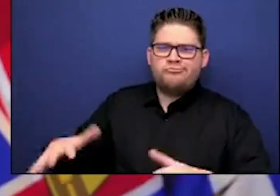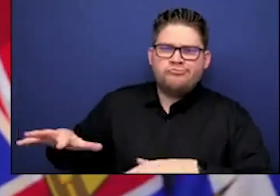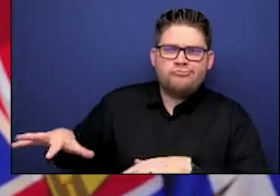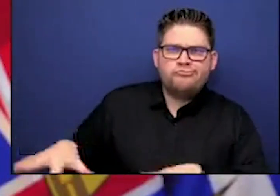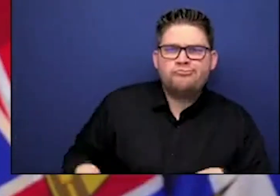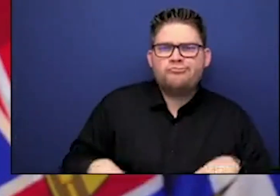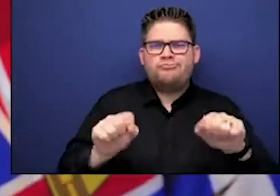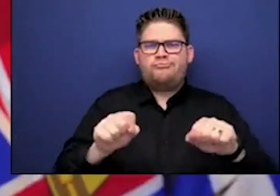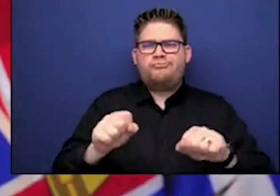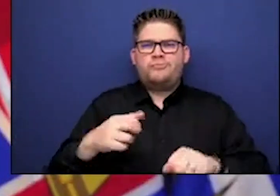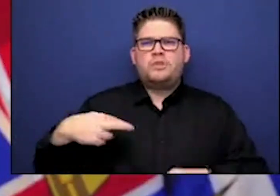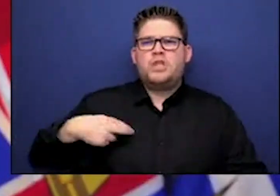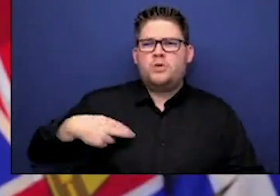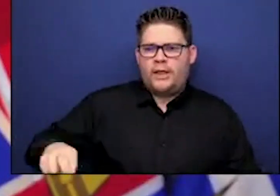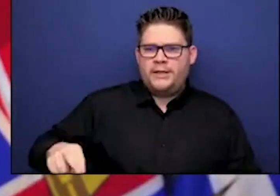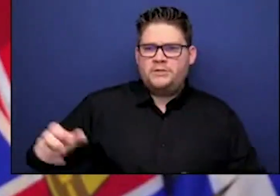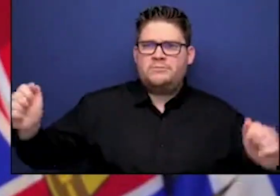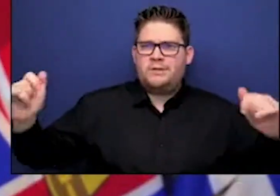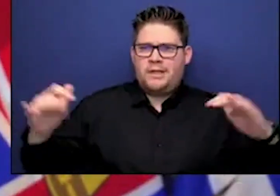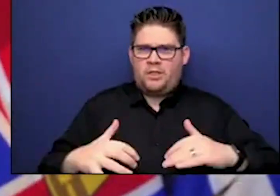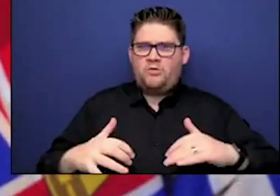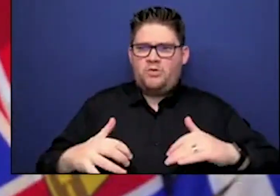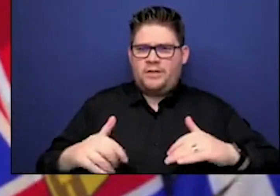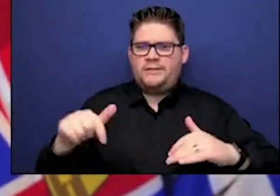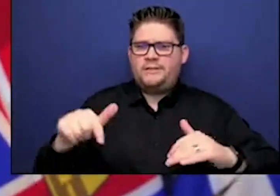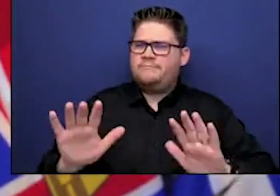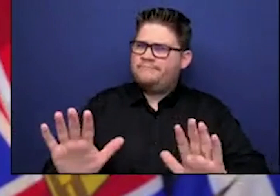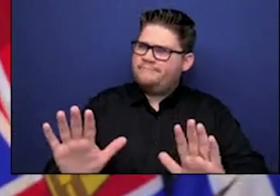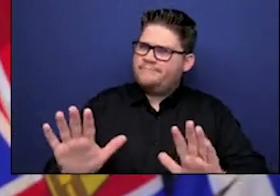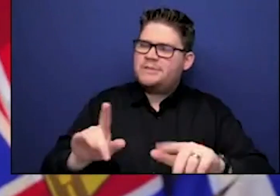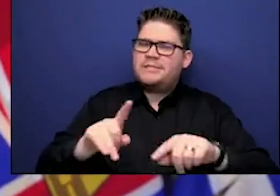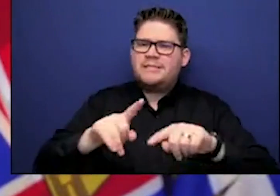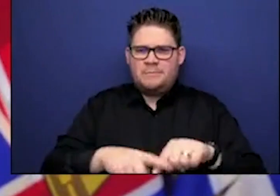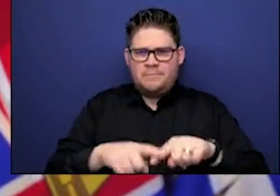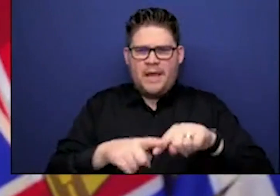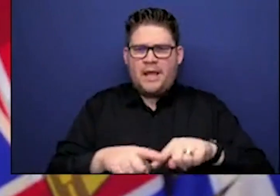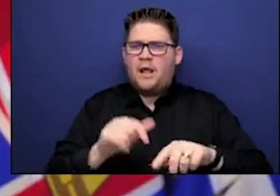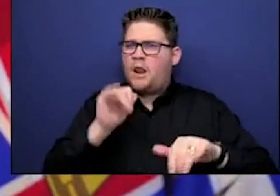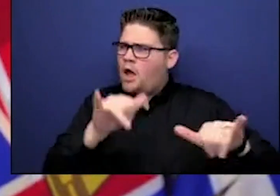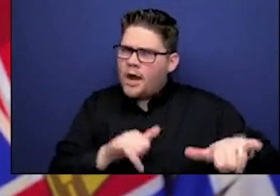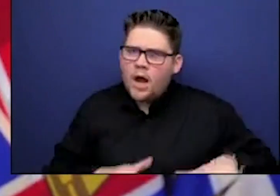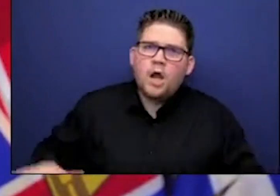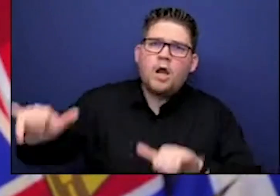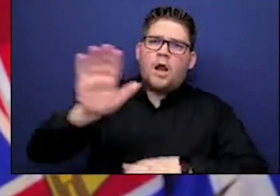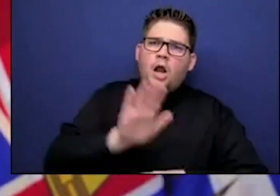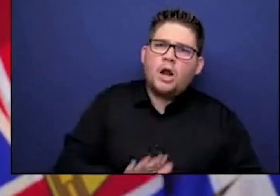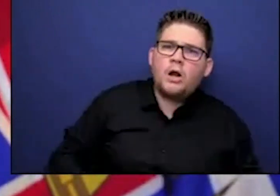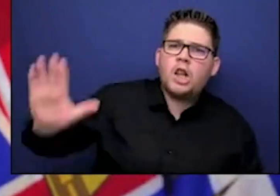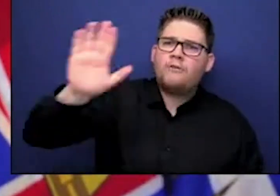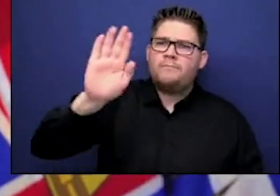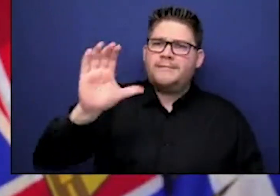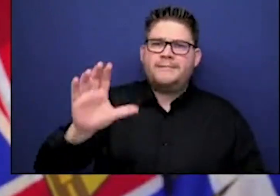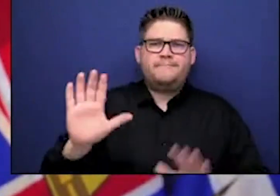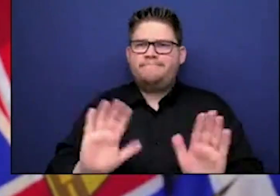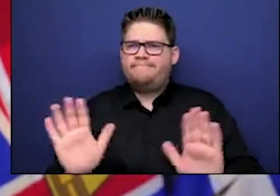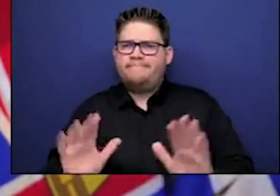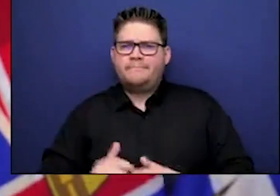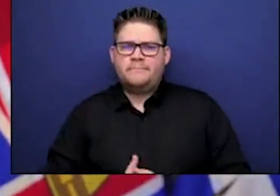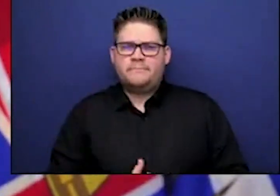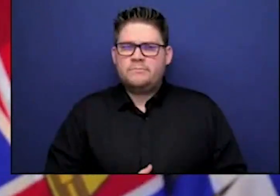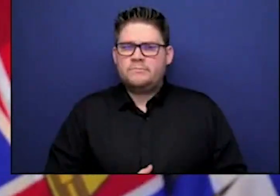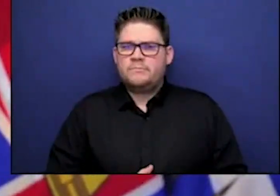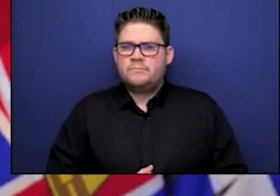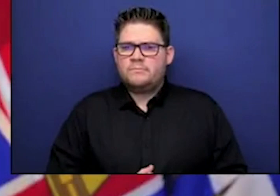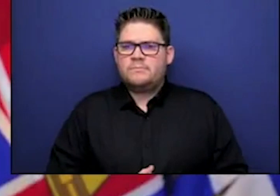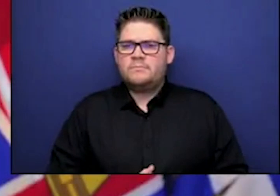with their advice. The second one is around the important holidays. So we know that for